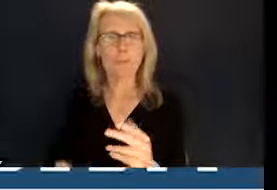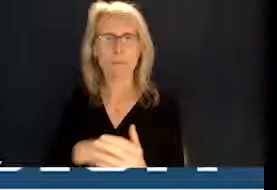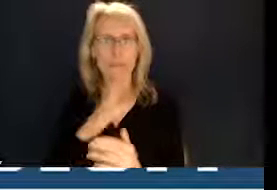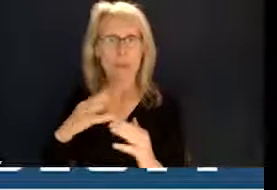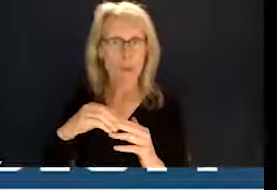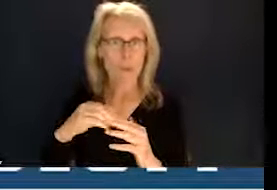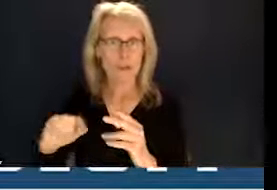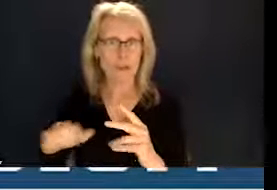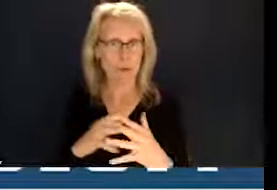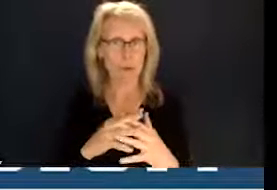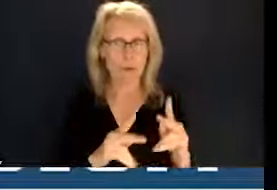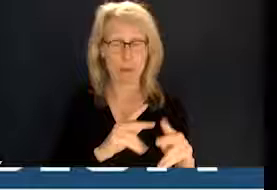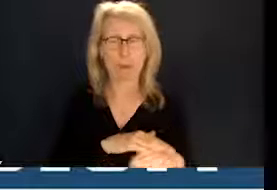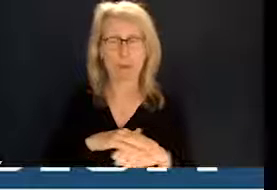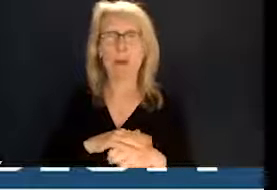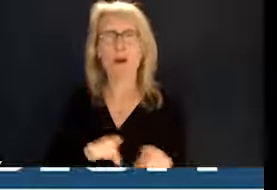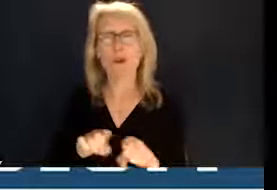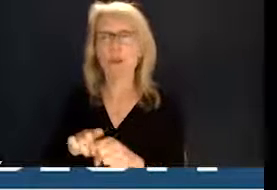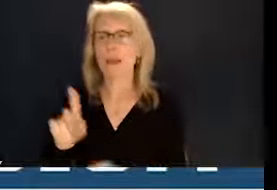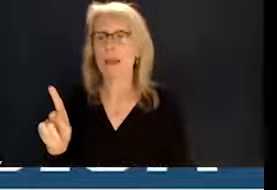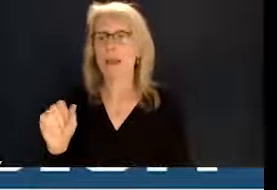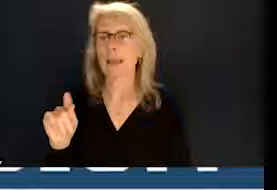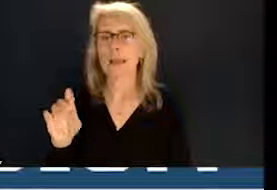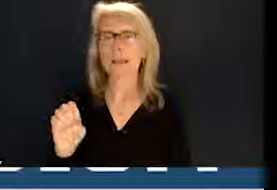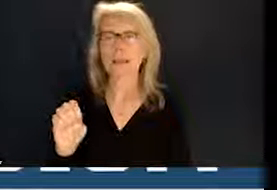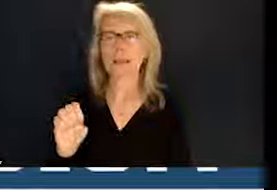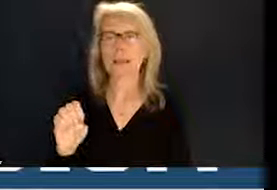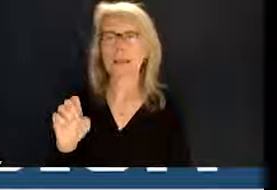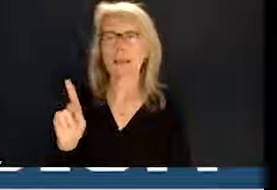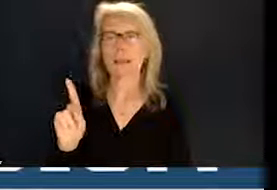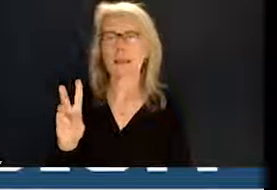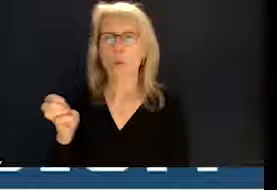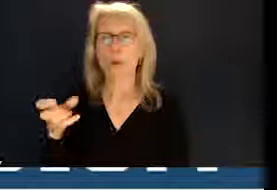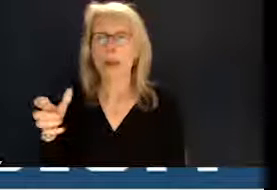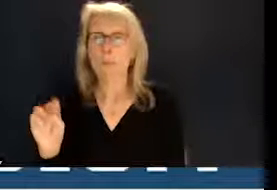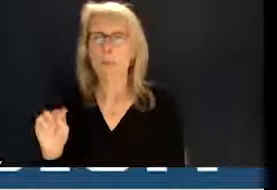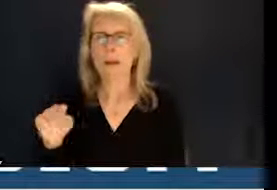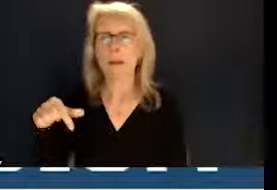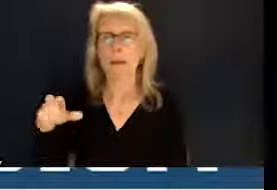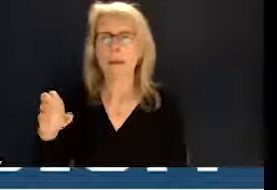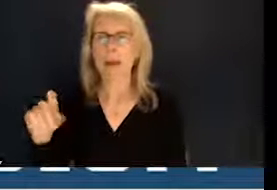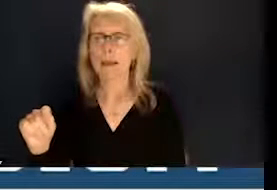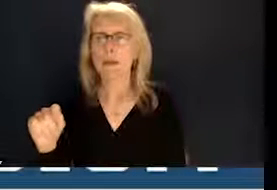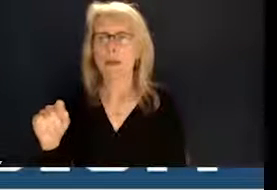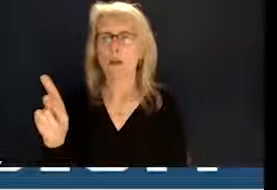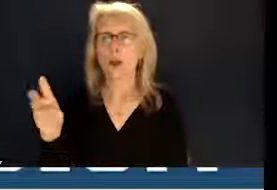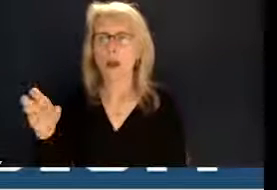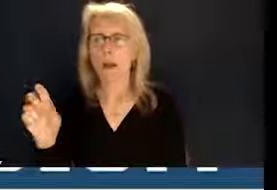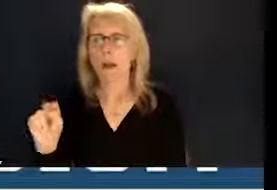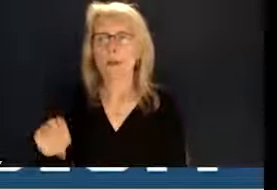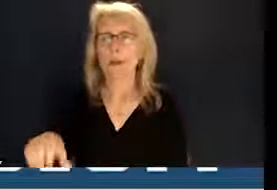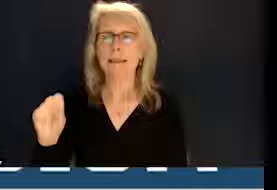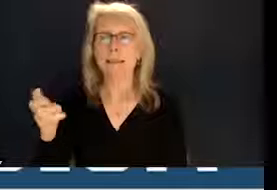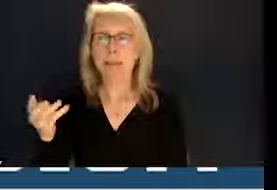SFU's campuses also reside on the lands of the Katzie, Kwikwetlam, Kakite, Kwantlen, Semiahmoo, and Tsawwassen peoples.